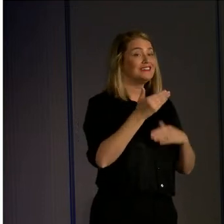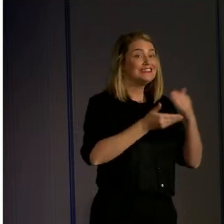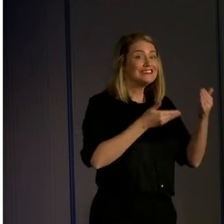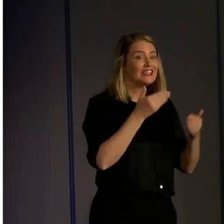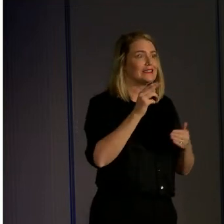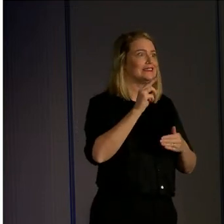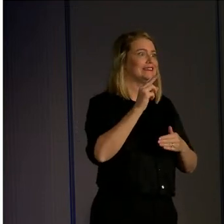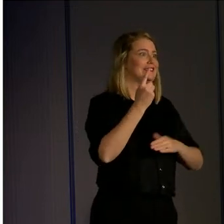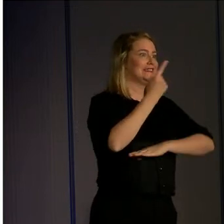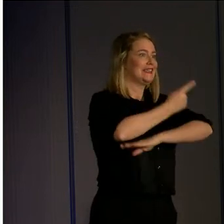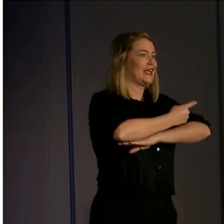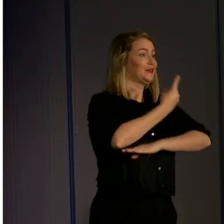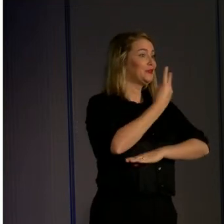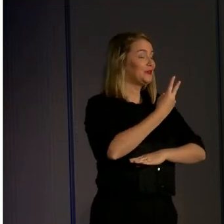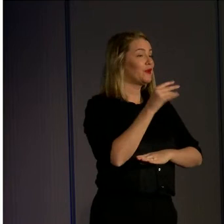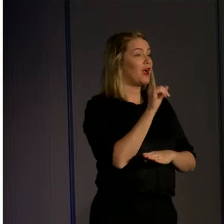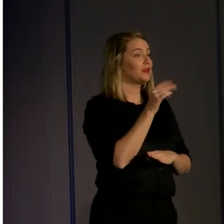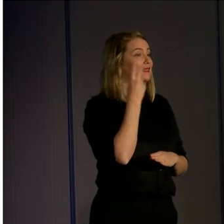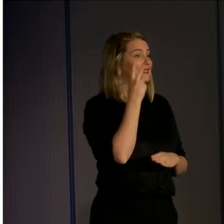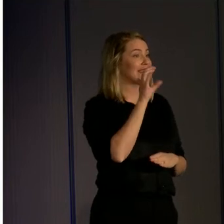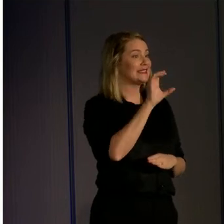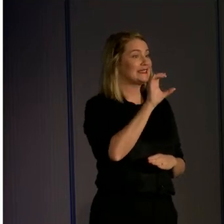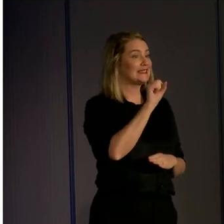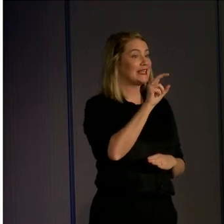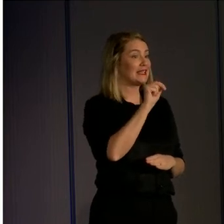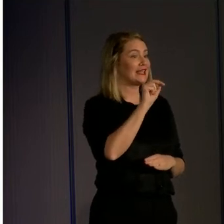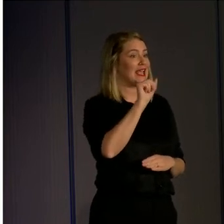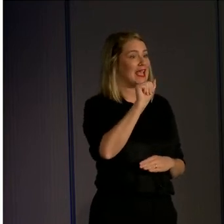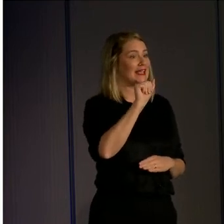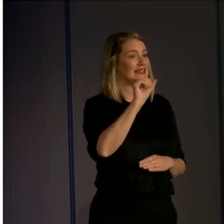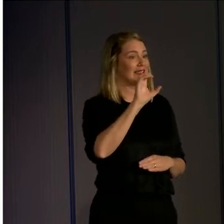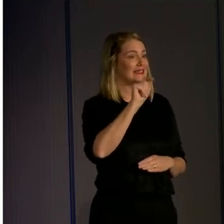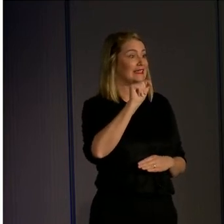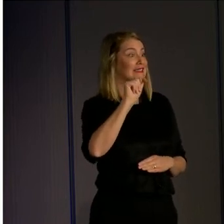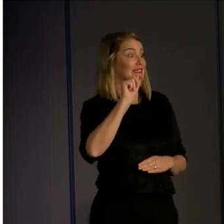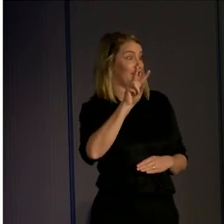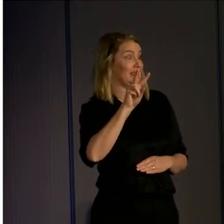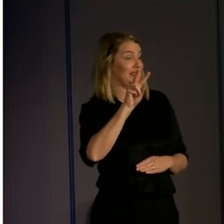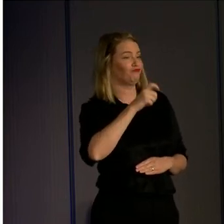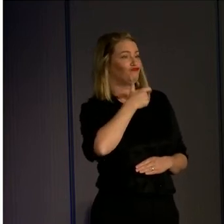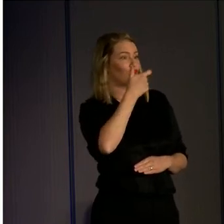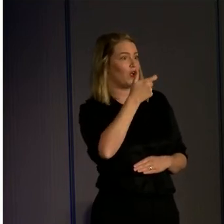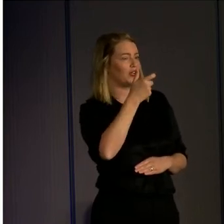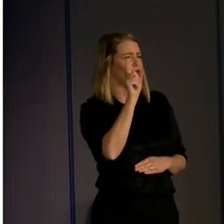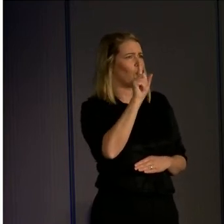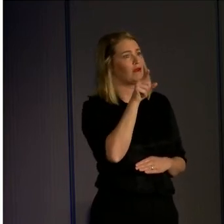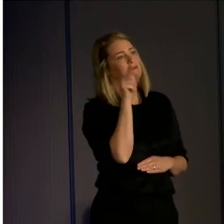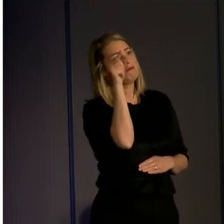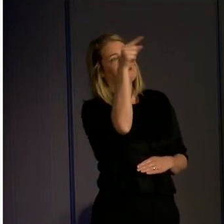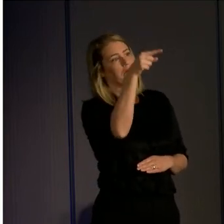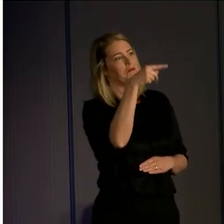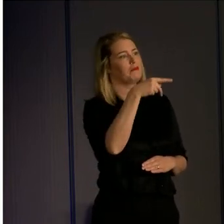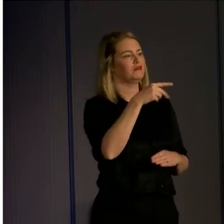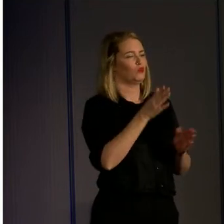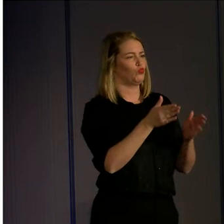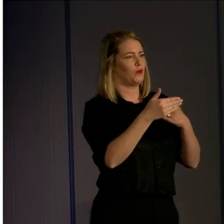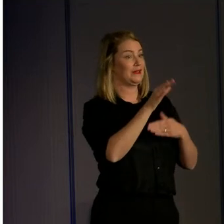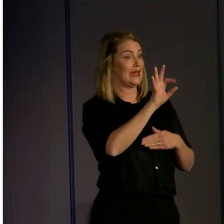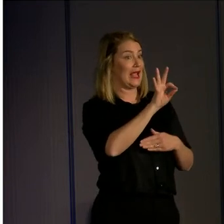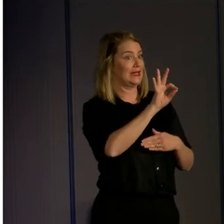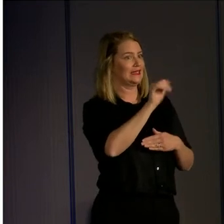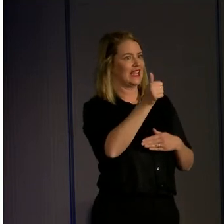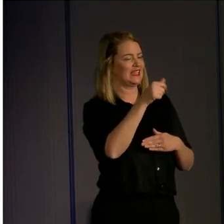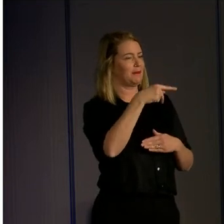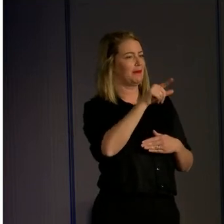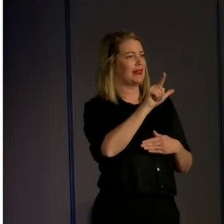fantastic sessions, check out our new CSUN ATC TV broadcast studio over in Platinum 9 and 10. The studio runs concurrent